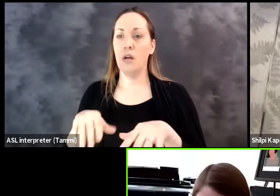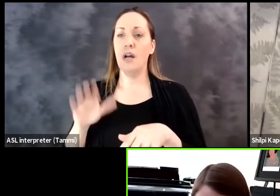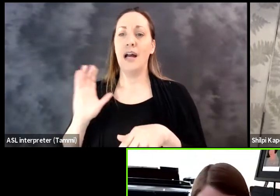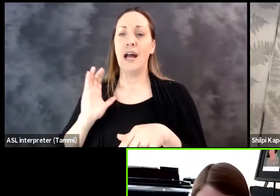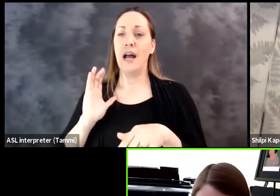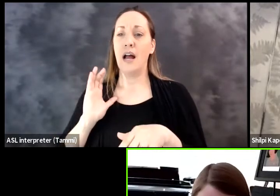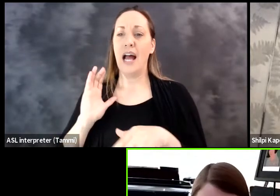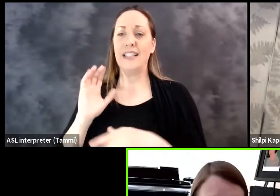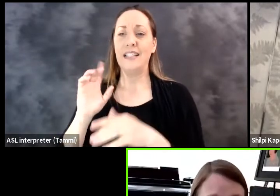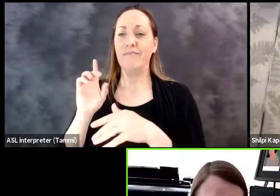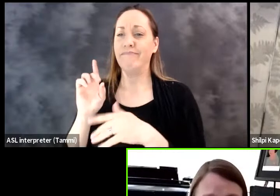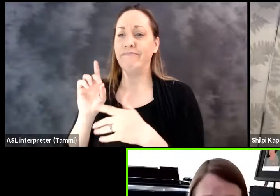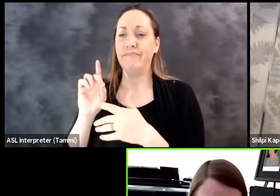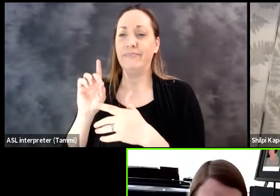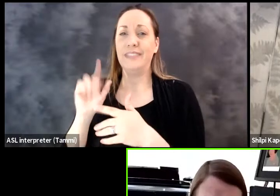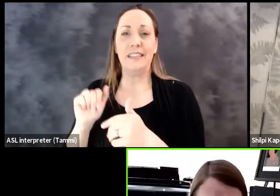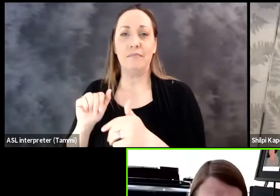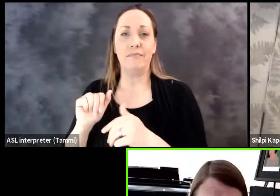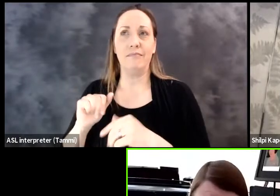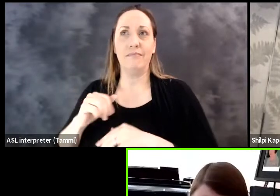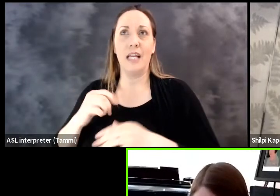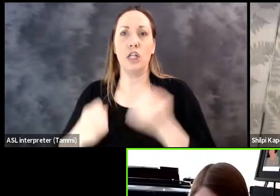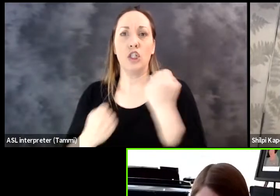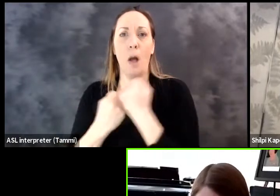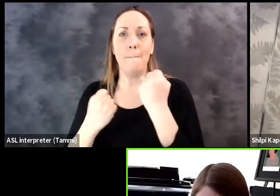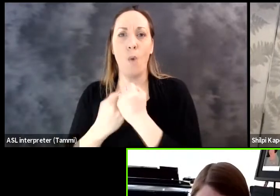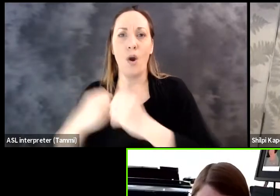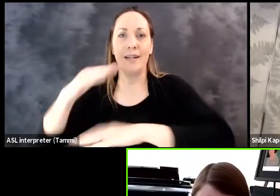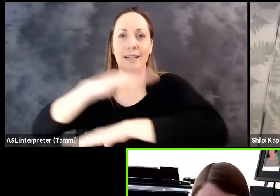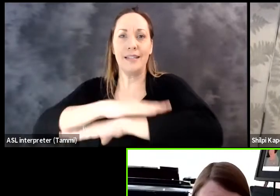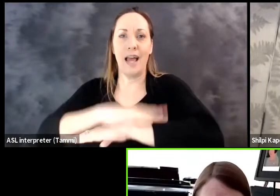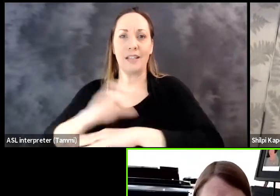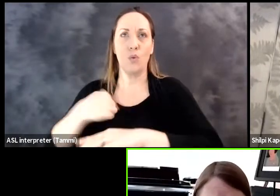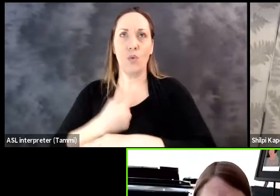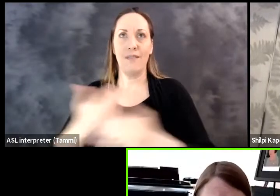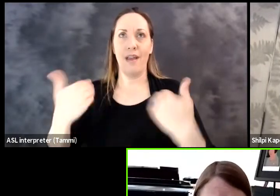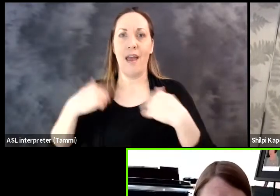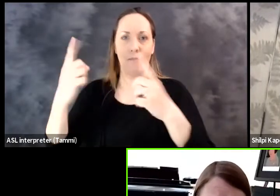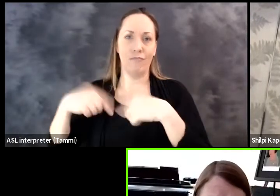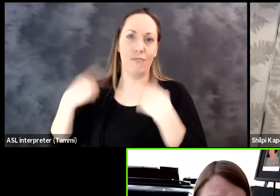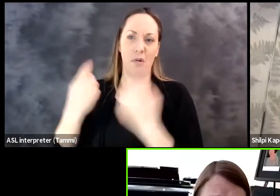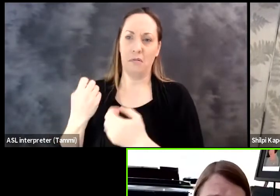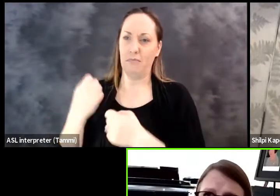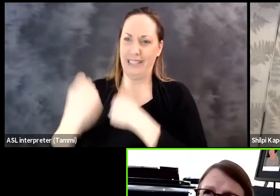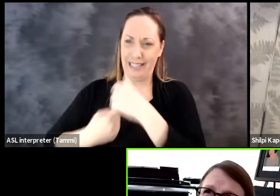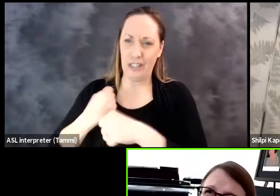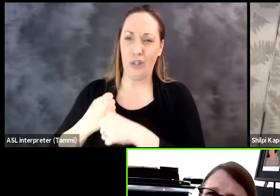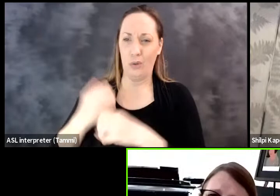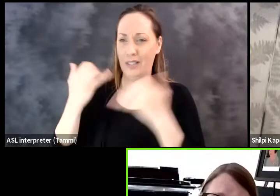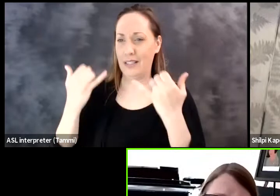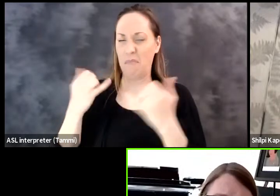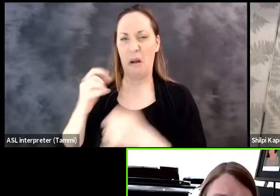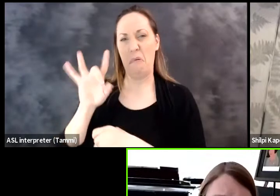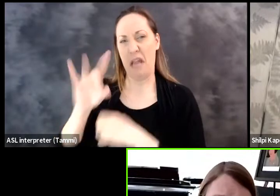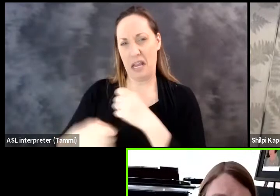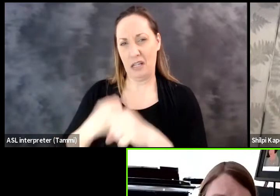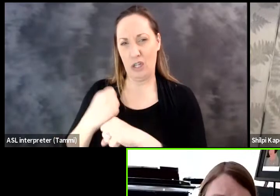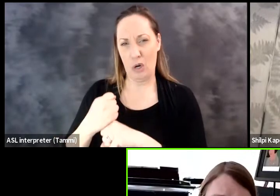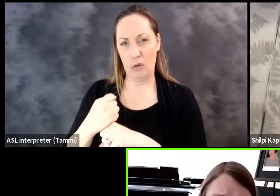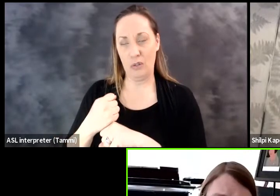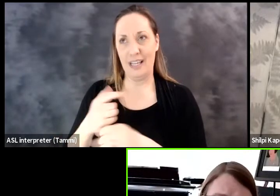had it, about 8 years now running. And it takes around 12